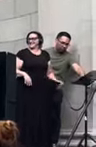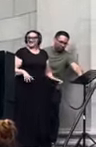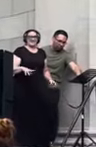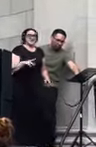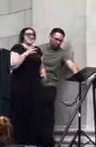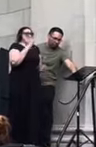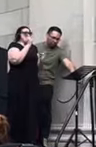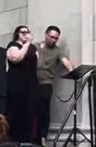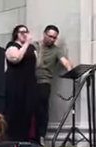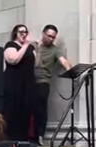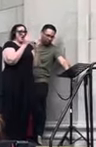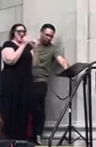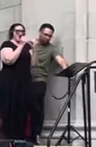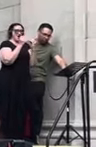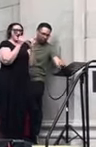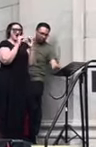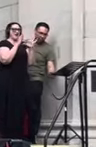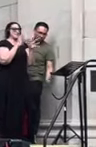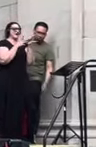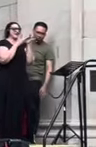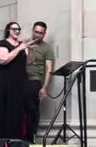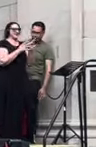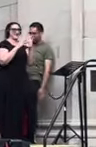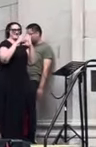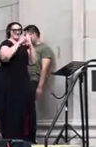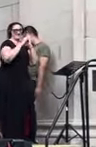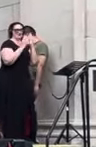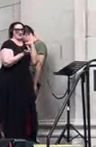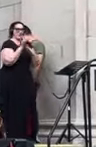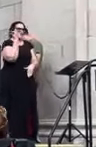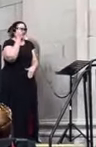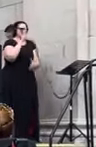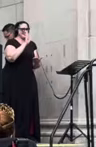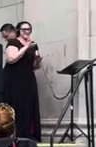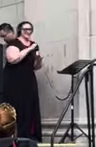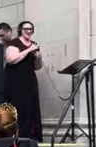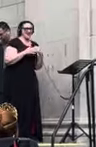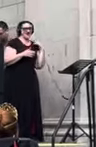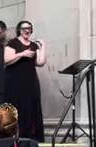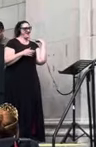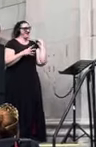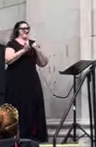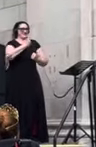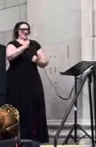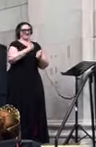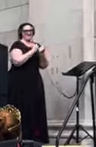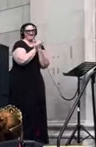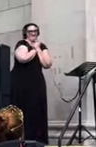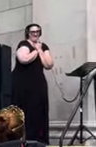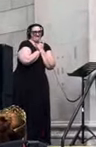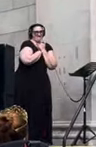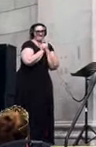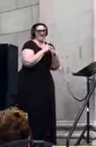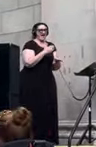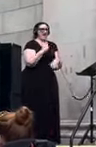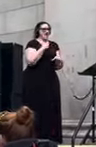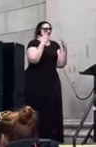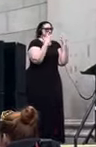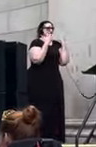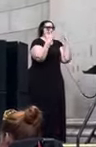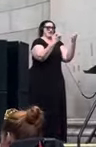So I'm gonna leave you in a verse of our newest song. It's called Self Love, and there is an